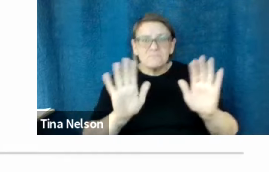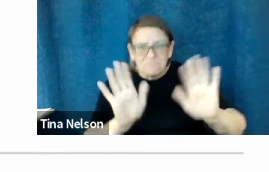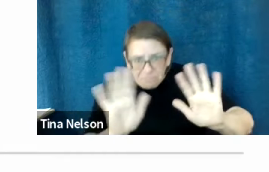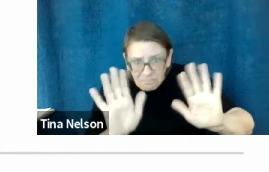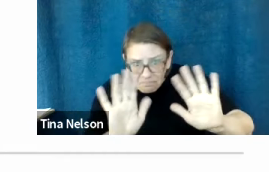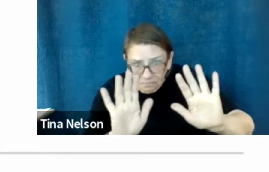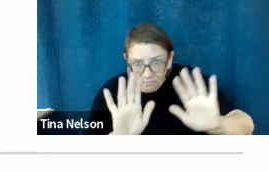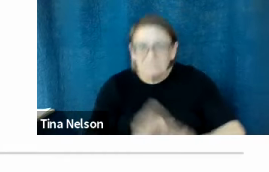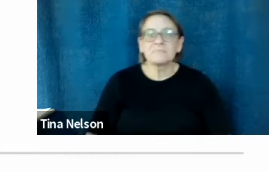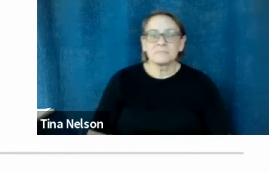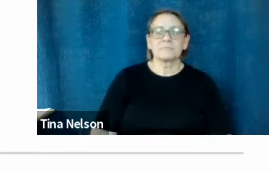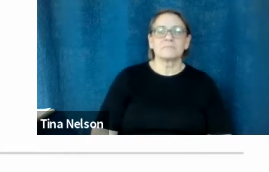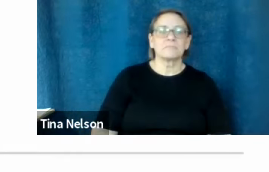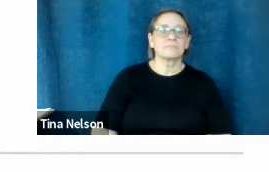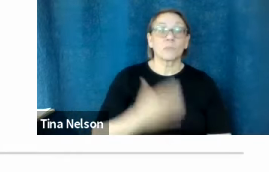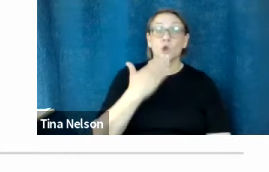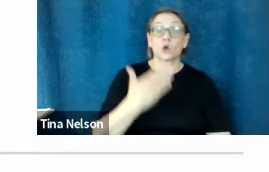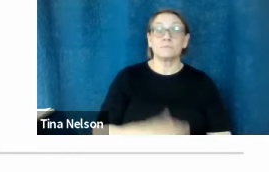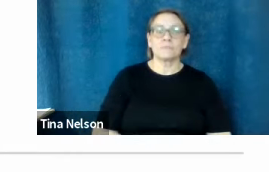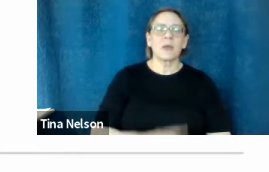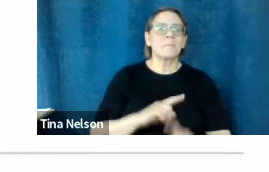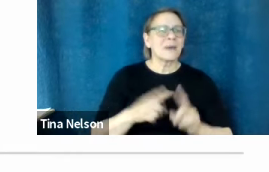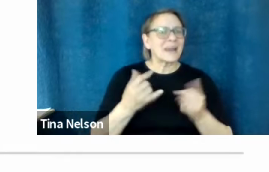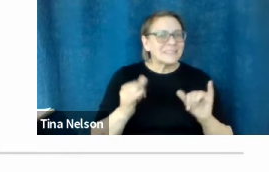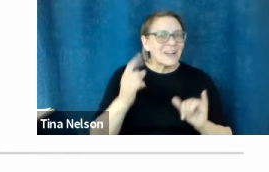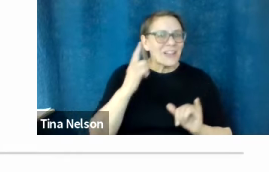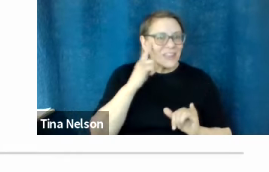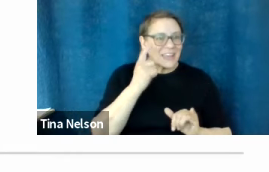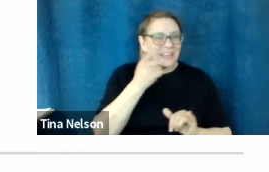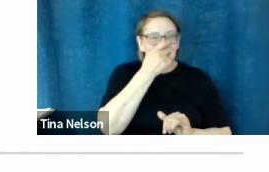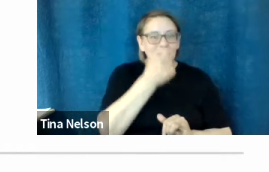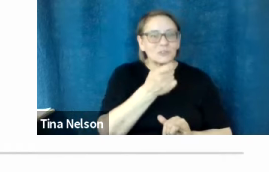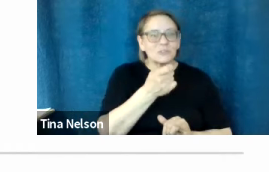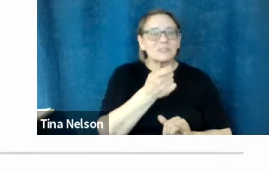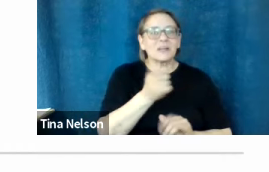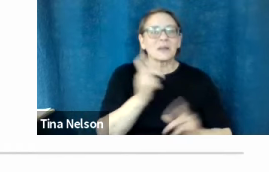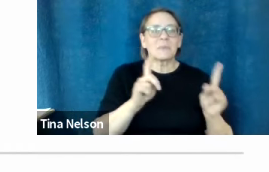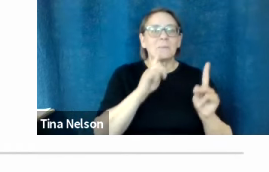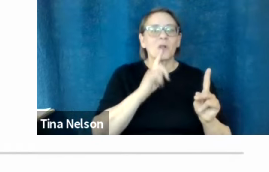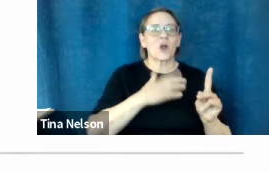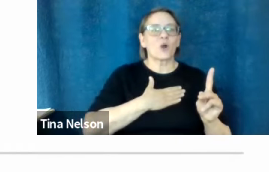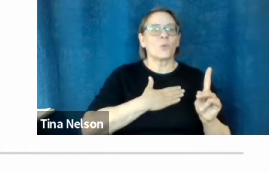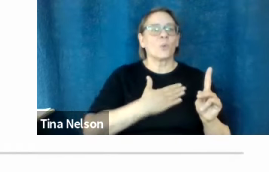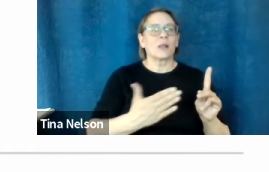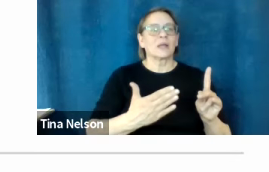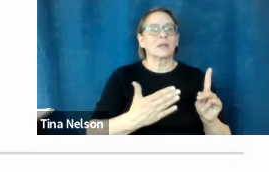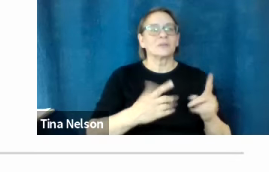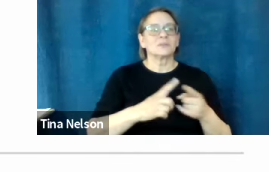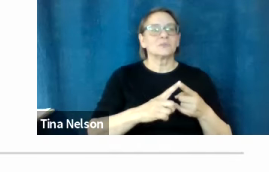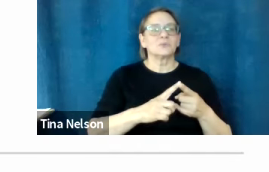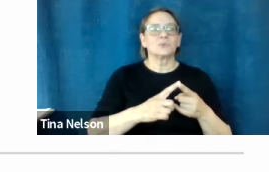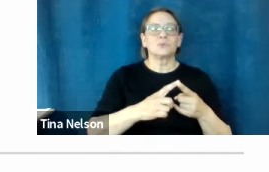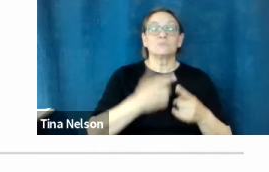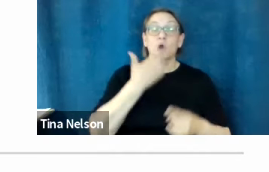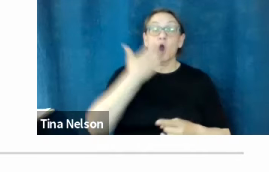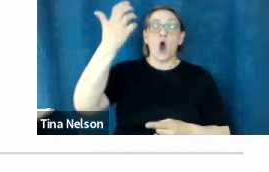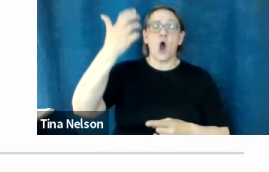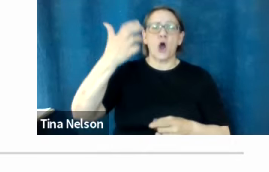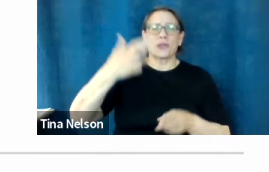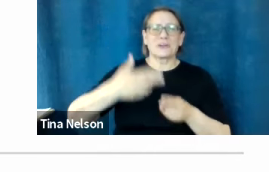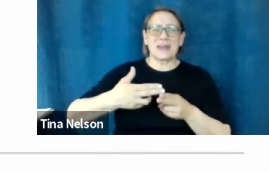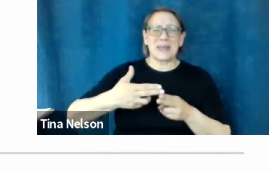It's good. But I still think it's, it's interesting. You know, people are willing to just call their name louder. I guess